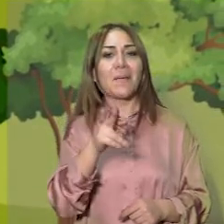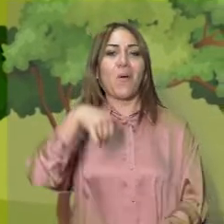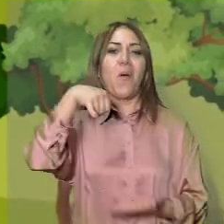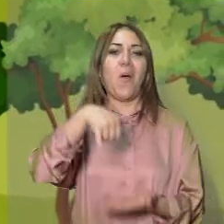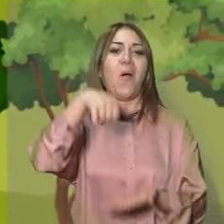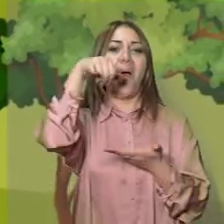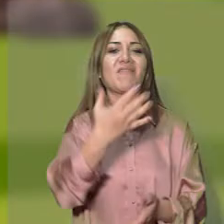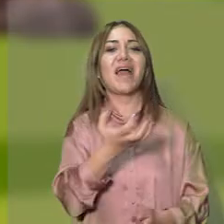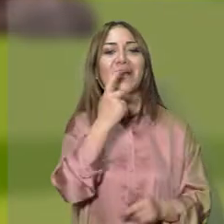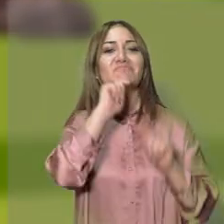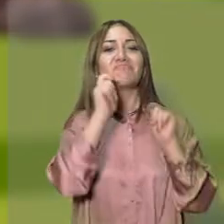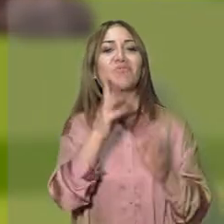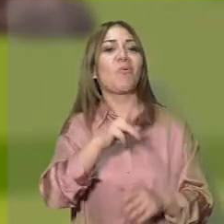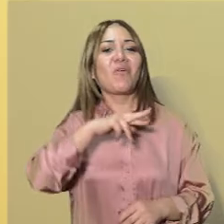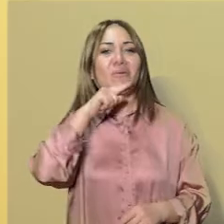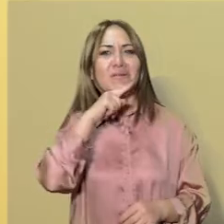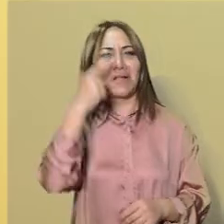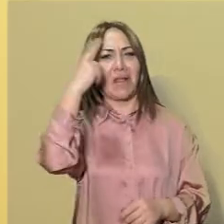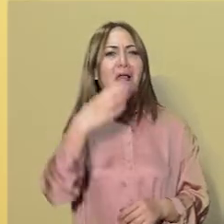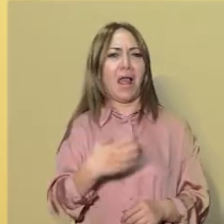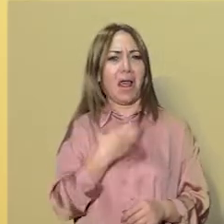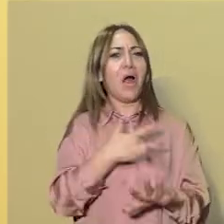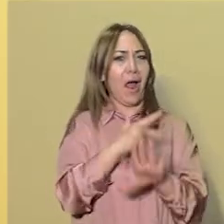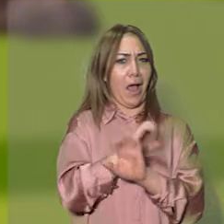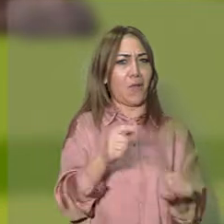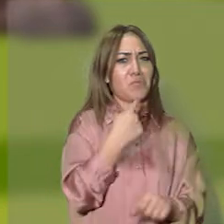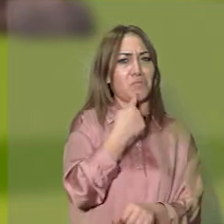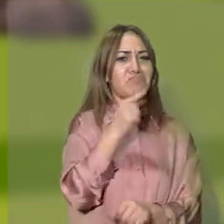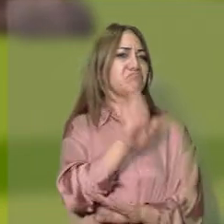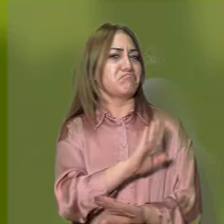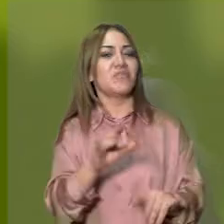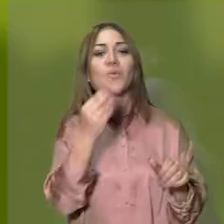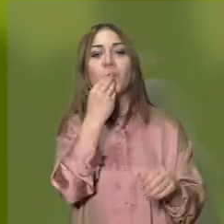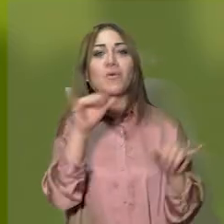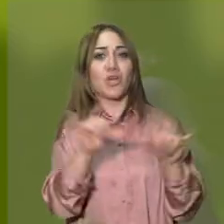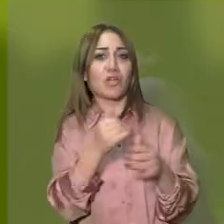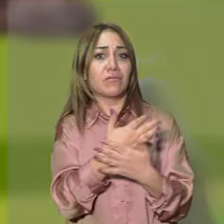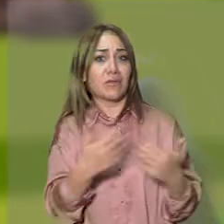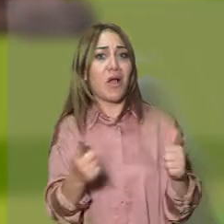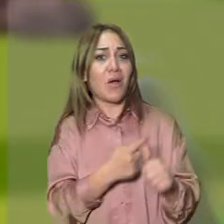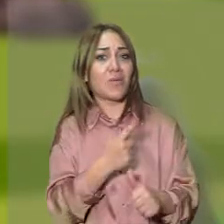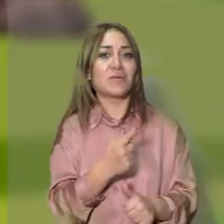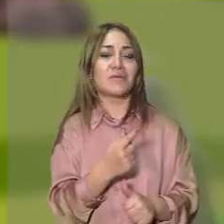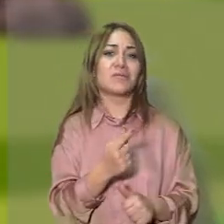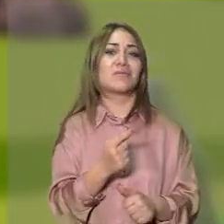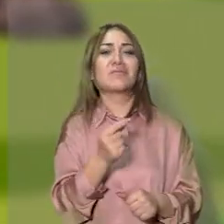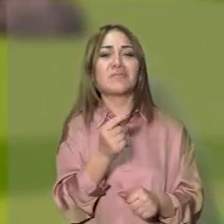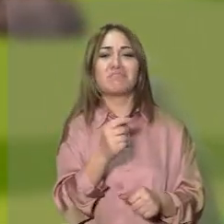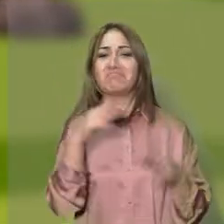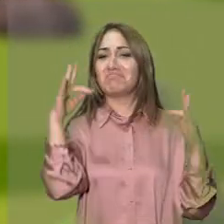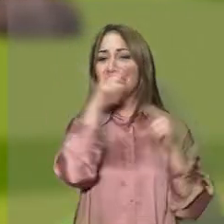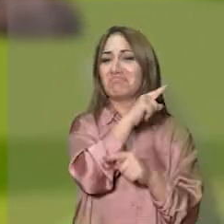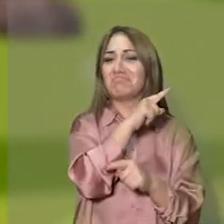Kndzoresk sweet apples. So? Are they fairy tale characters? Nope. Name of dishes? You seem to be hungry. Wrong